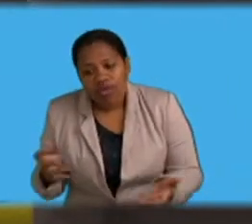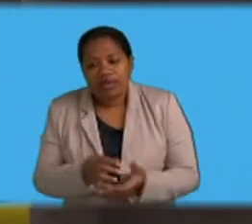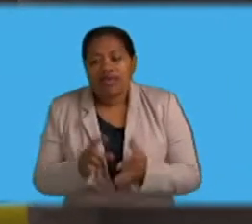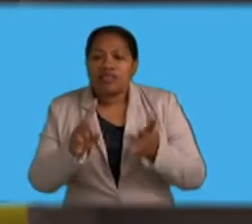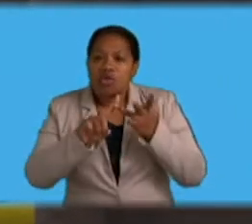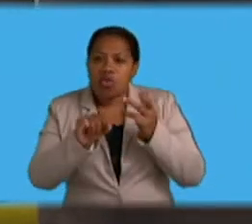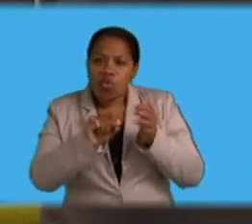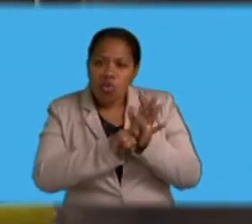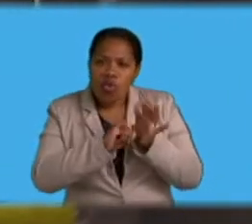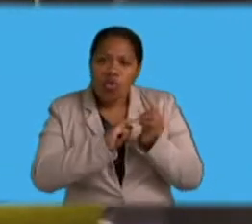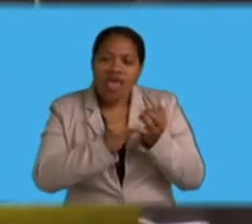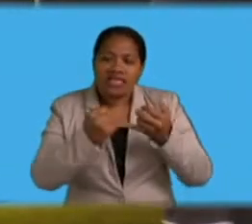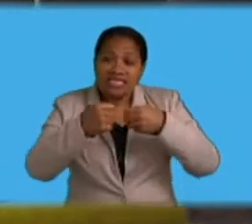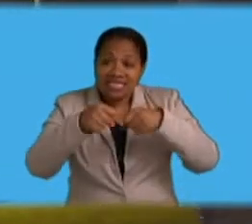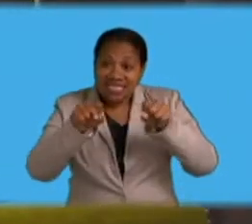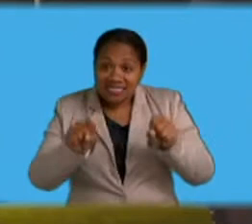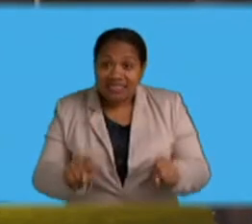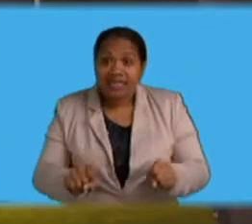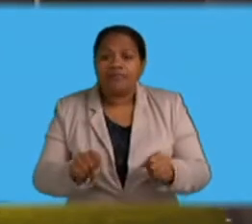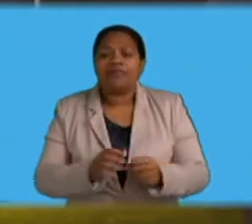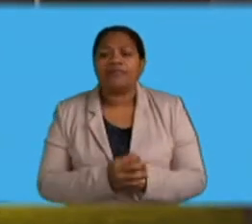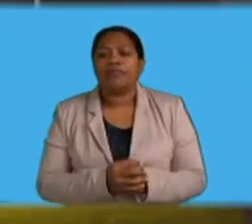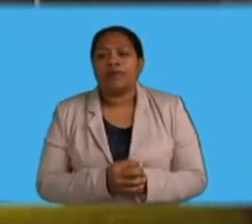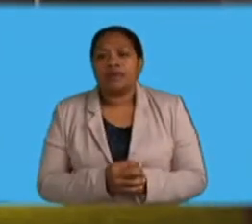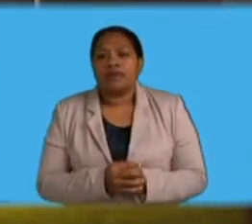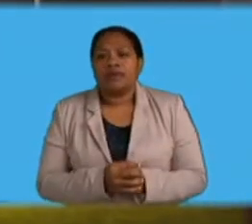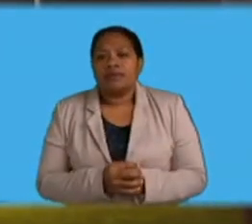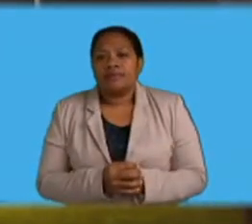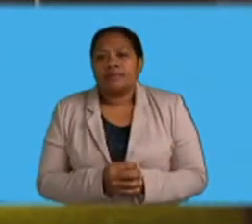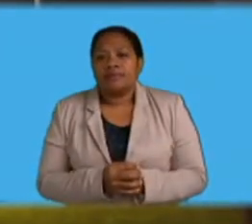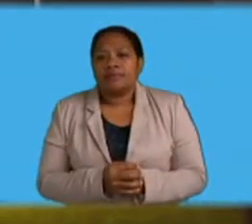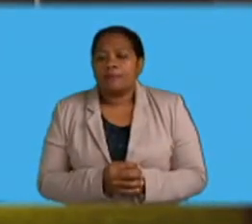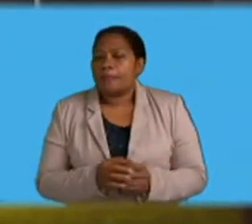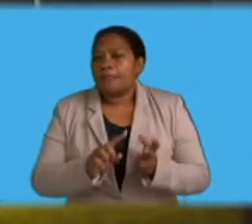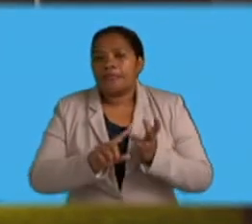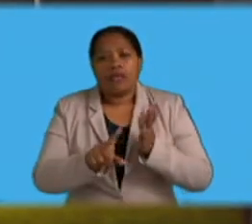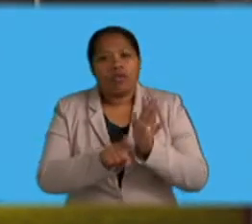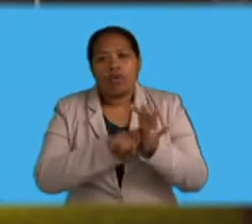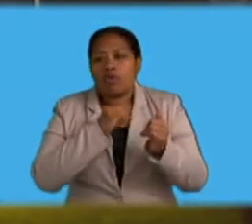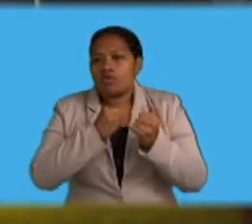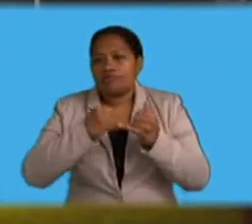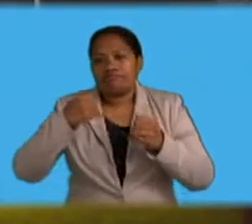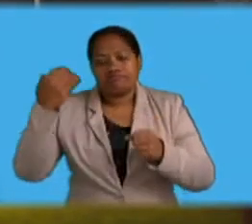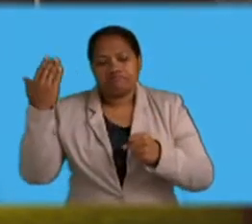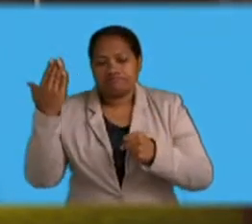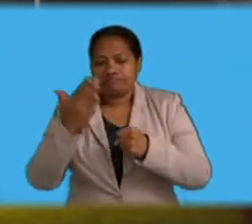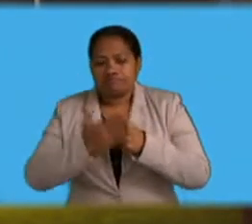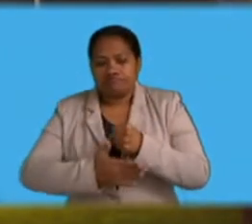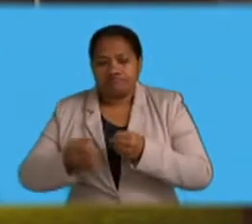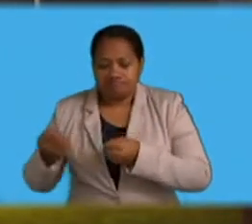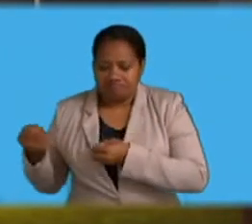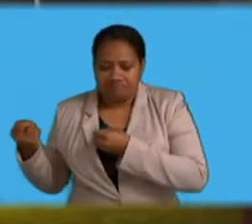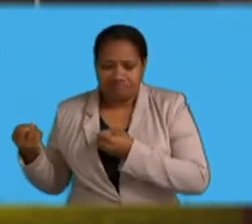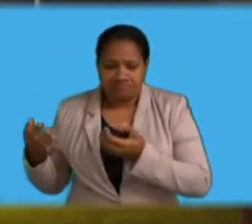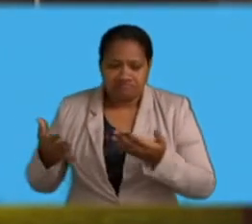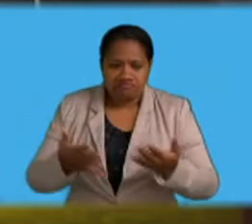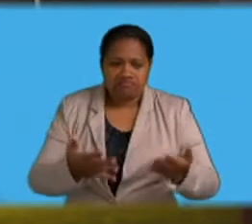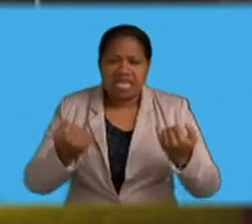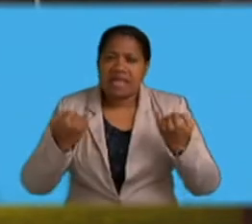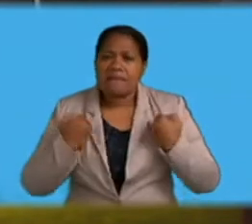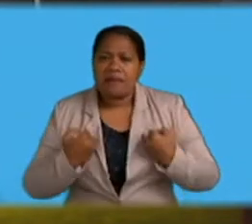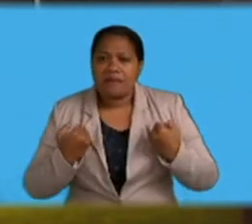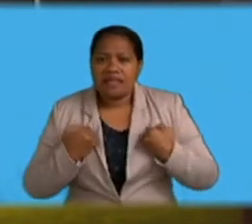Speaker, the OMRS has not been ever implemented in the civil service in the manner in which it is currently being